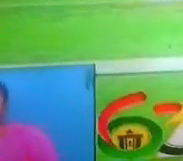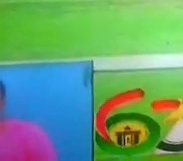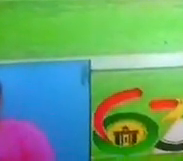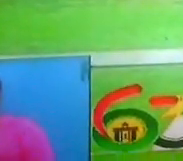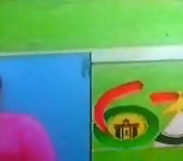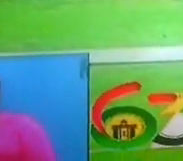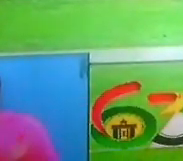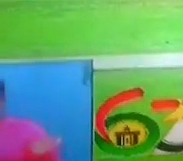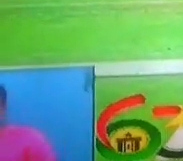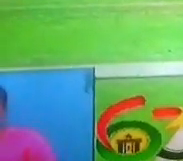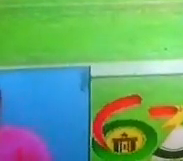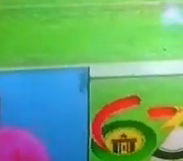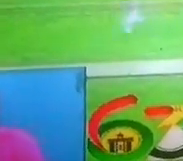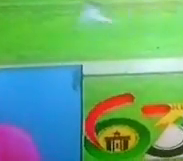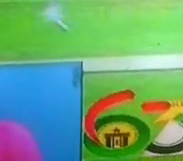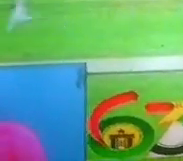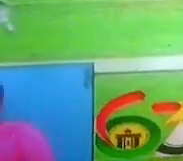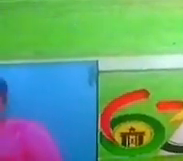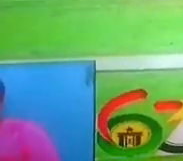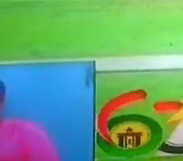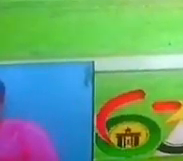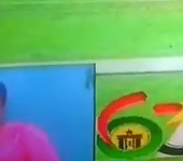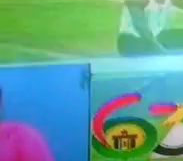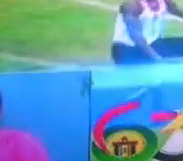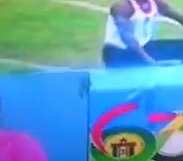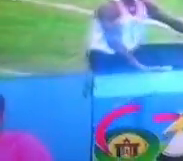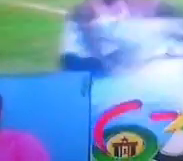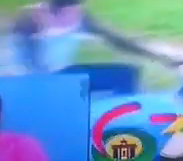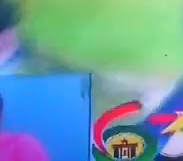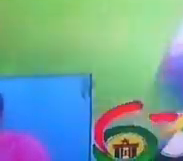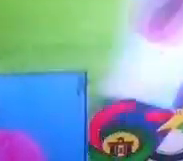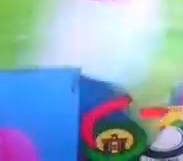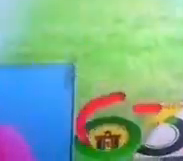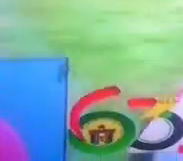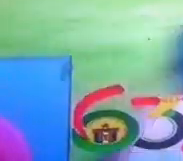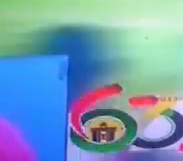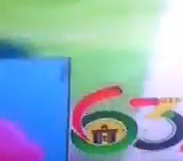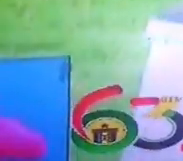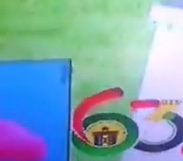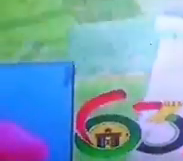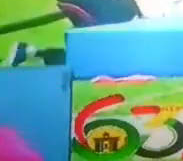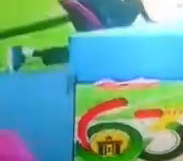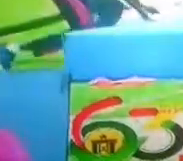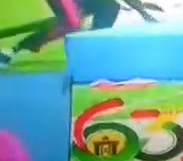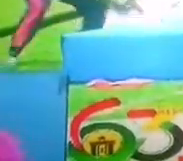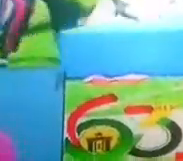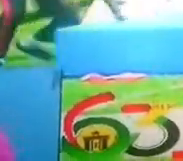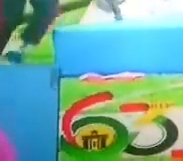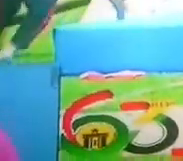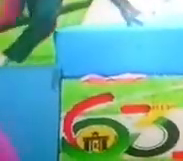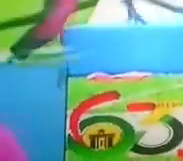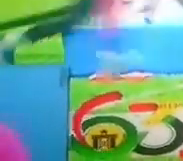to ensure that if you meet any obstacle, you will be able to scale over easily. Yes, so that is things bolt on and